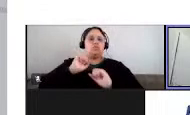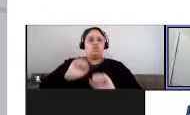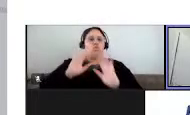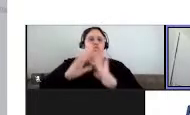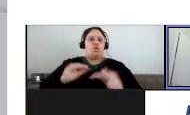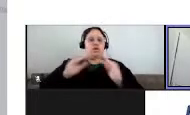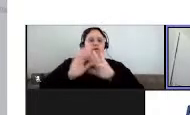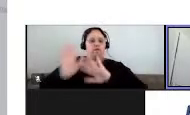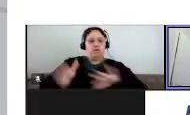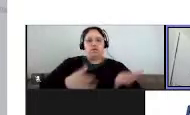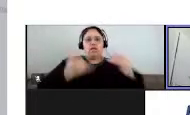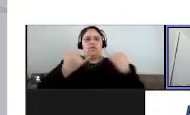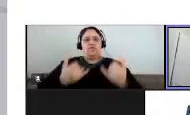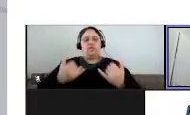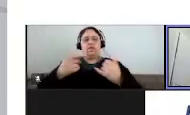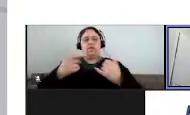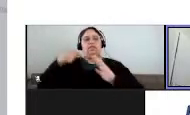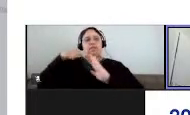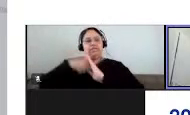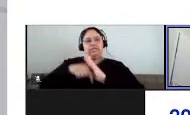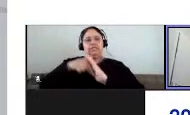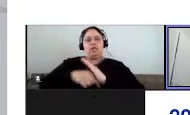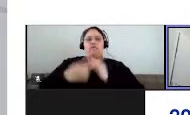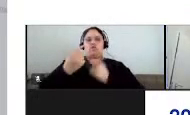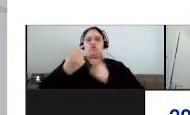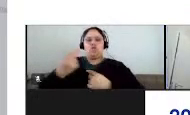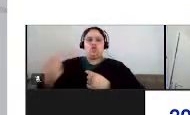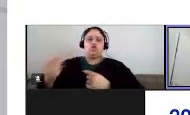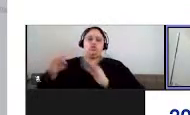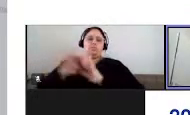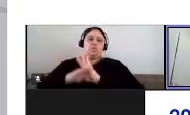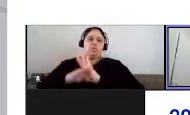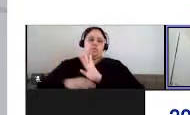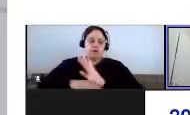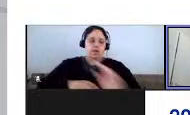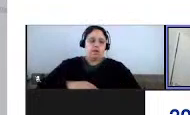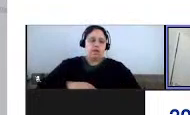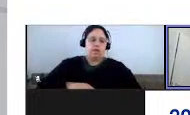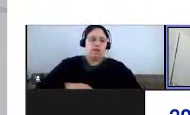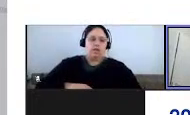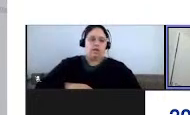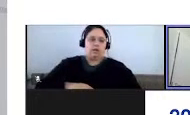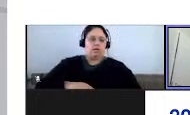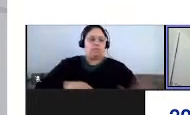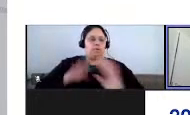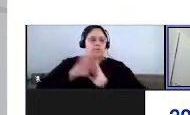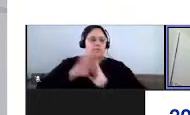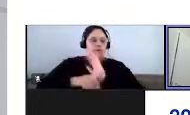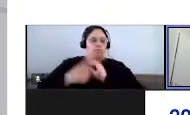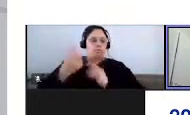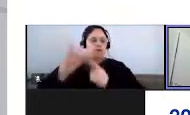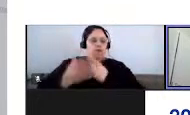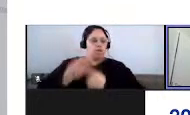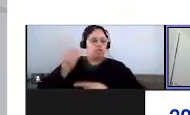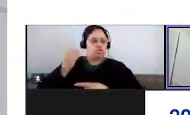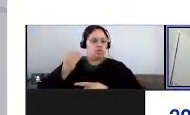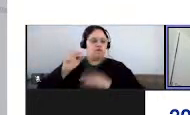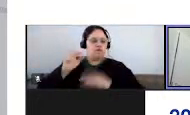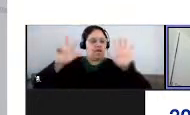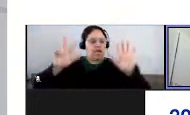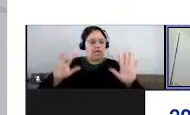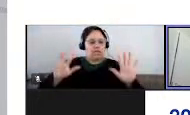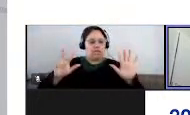Then going into the detail per program. So Program 1 achieved 8